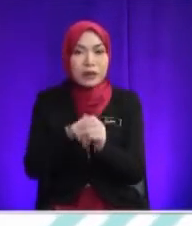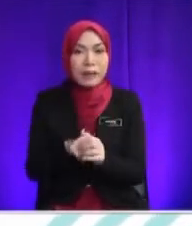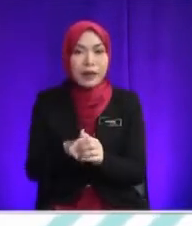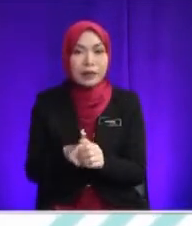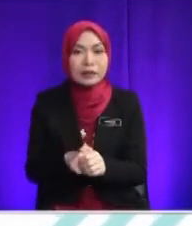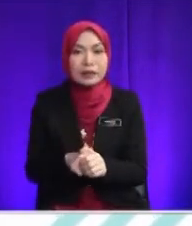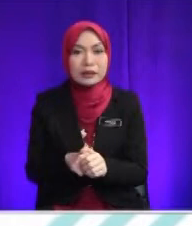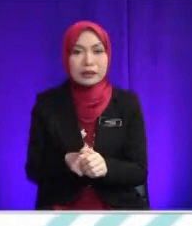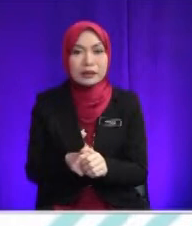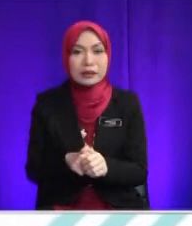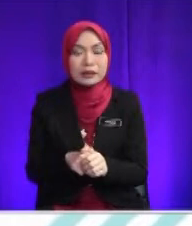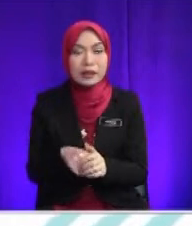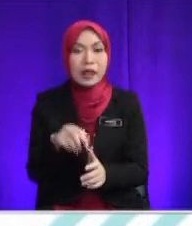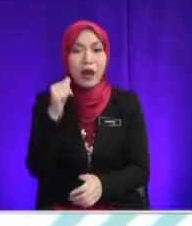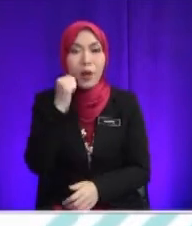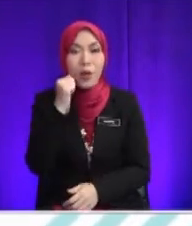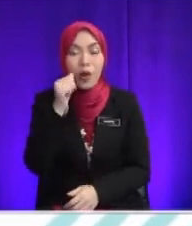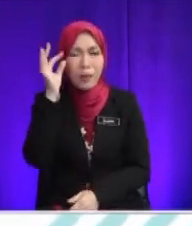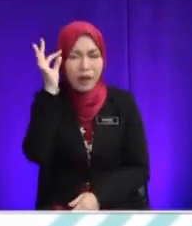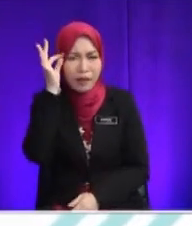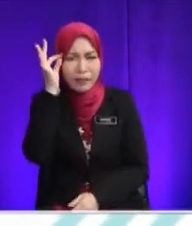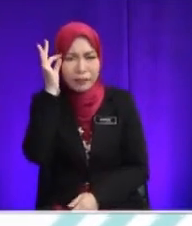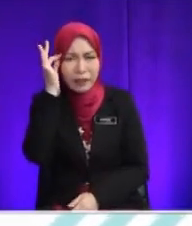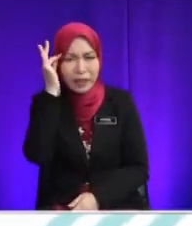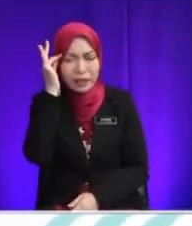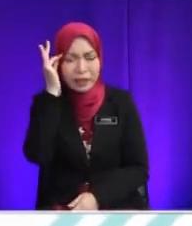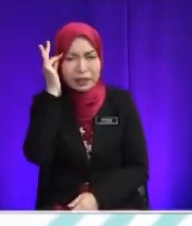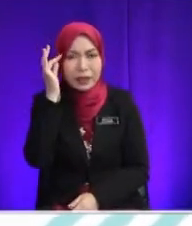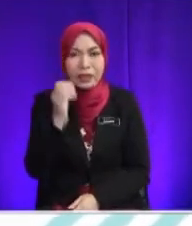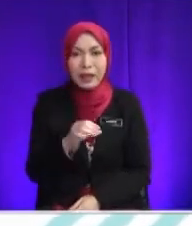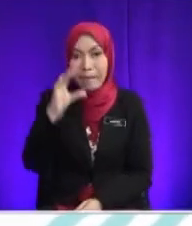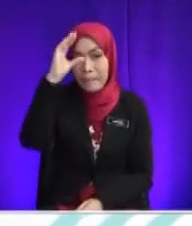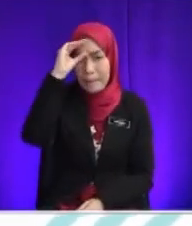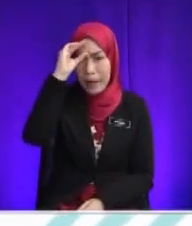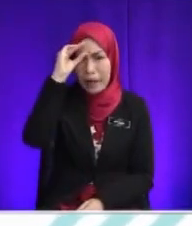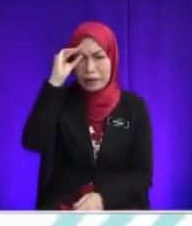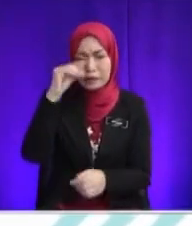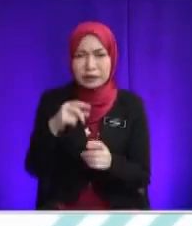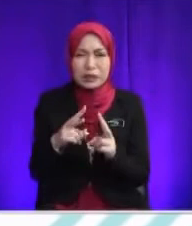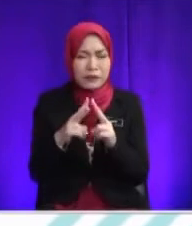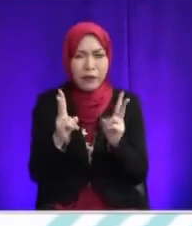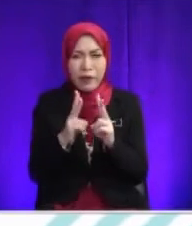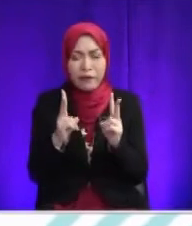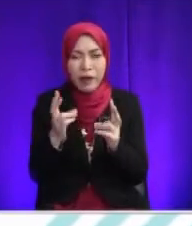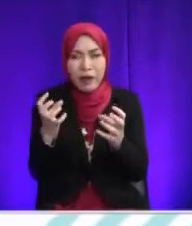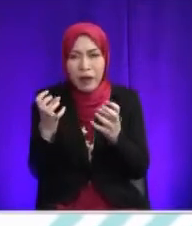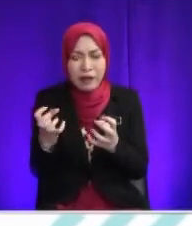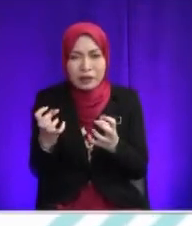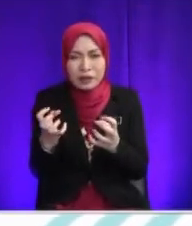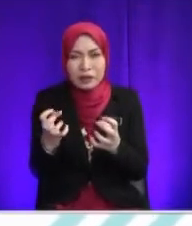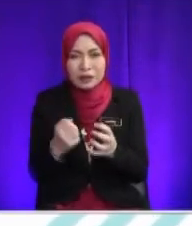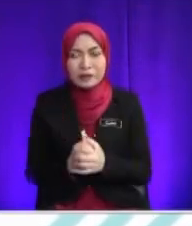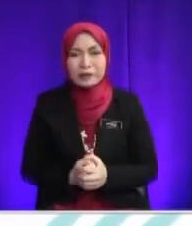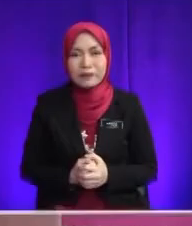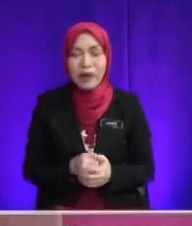that the man is being a little bit too harsh. You see? Okay? Too harsh. Yes. Yeah. A bit harsh. She say a bit harsh.